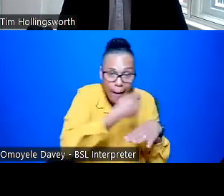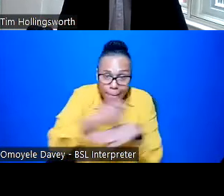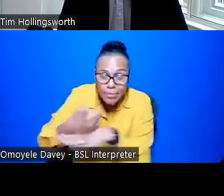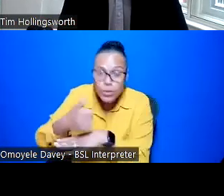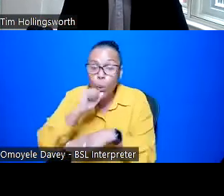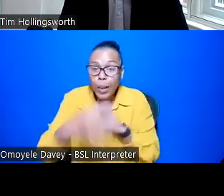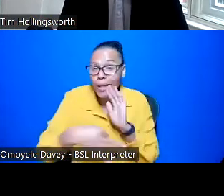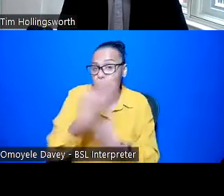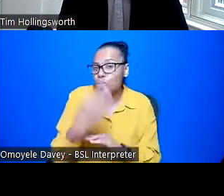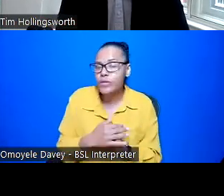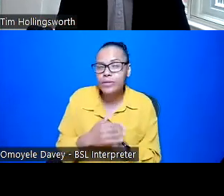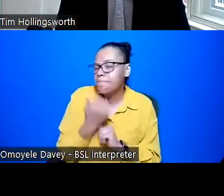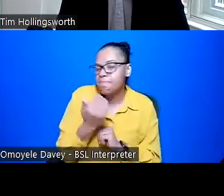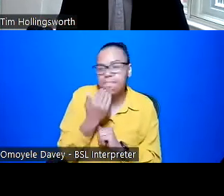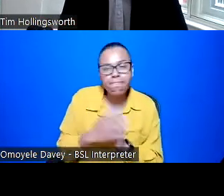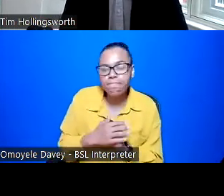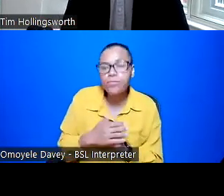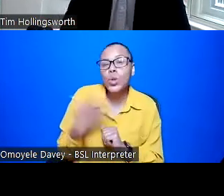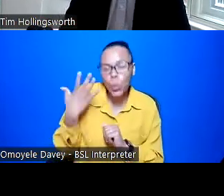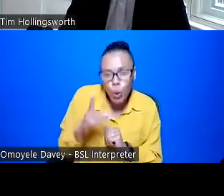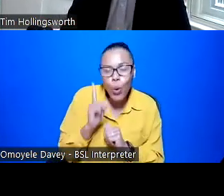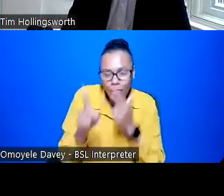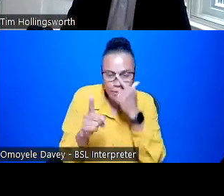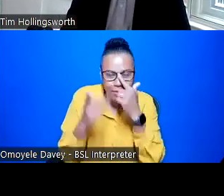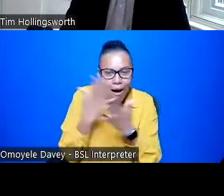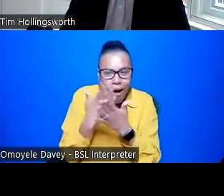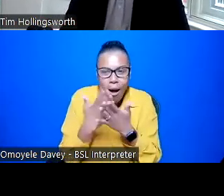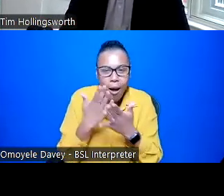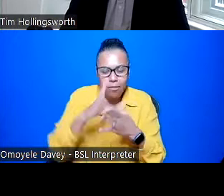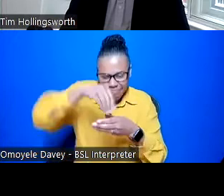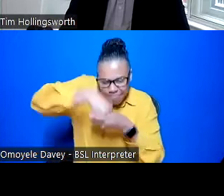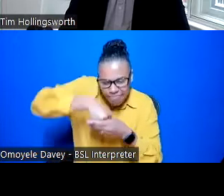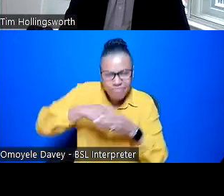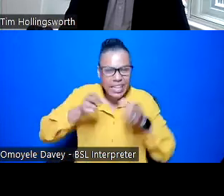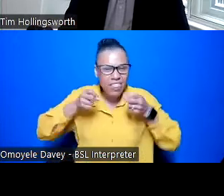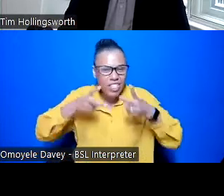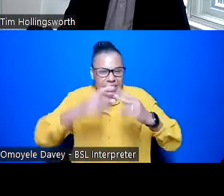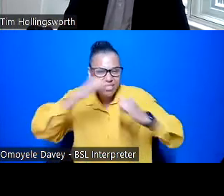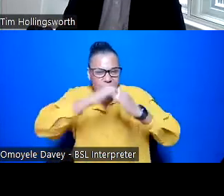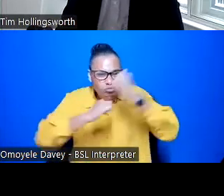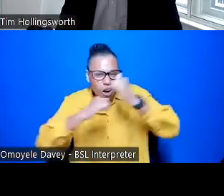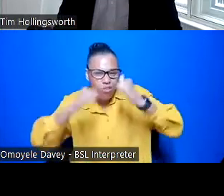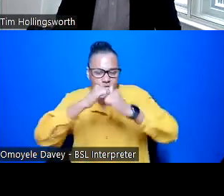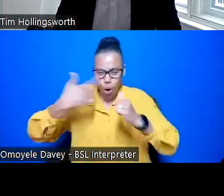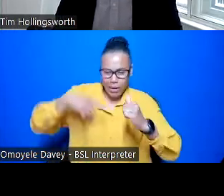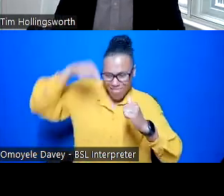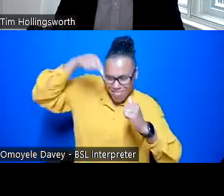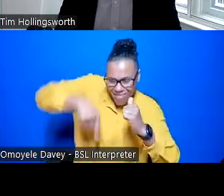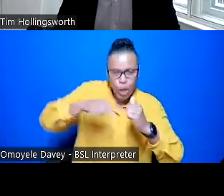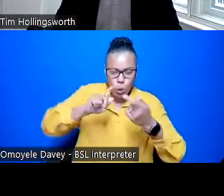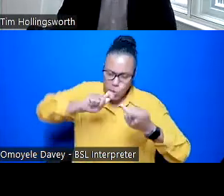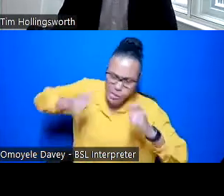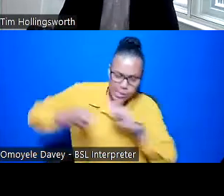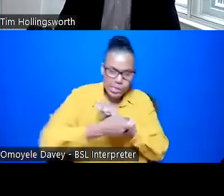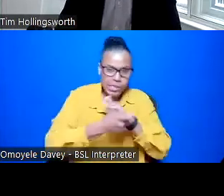do need to recognise that it's actually a systemic challenge and systemic change that's needed. So the Minister mentioned the Tackling